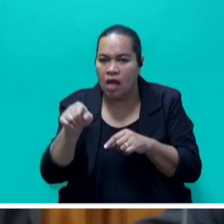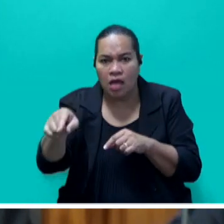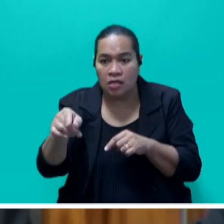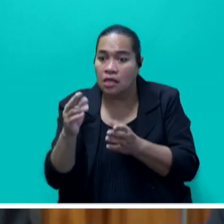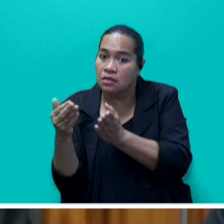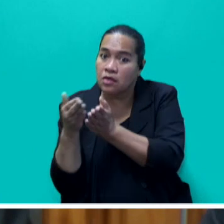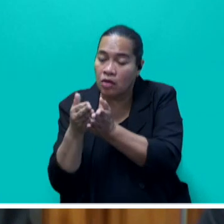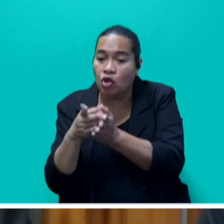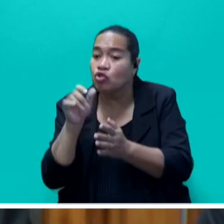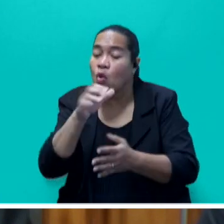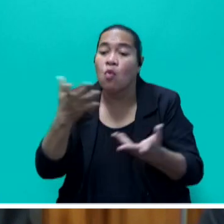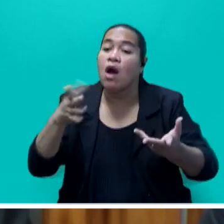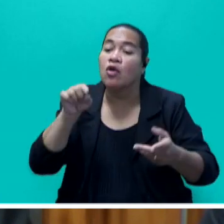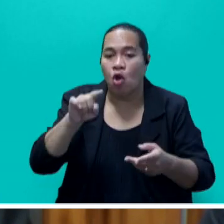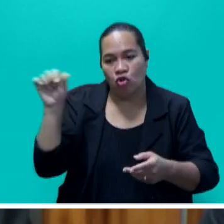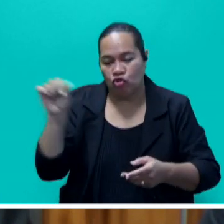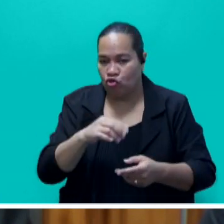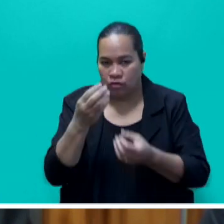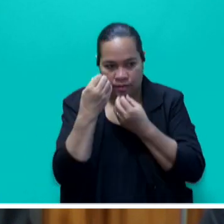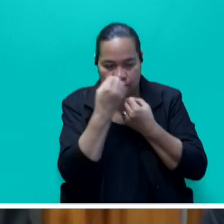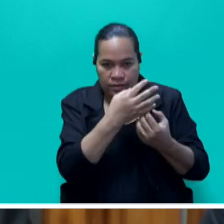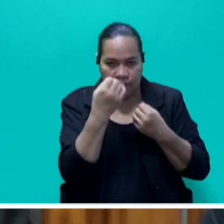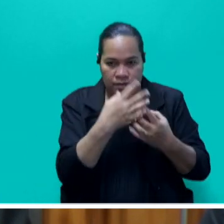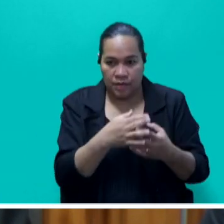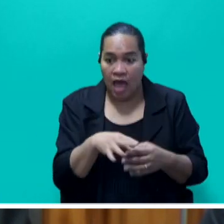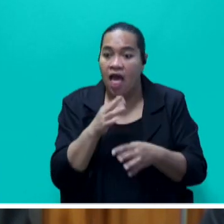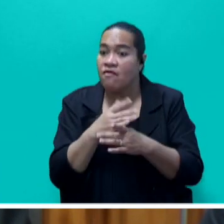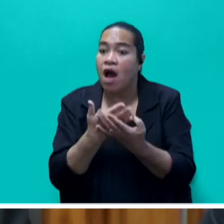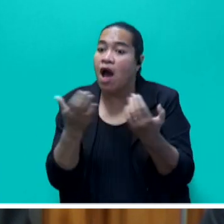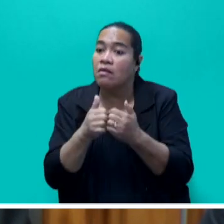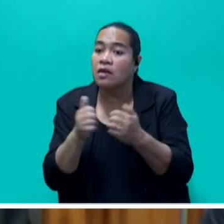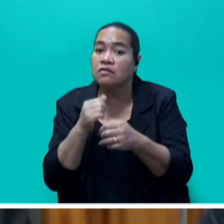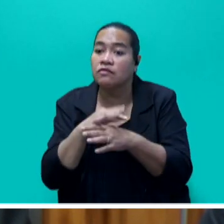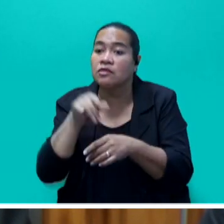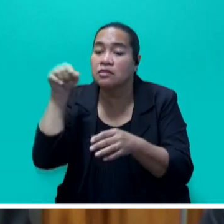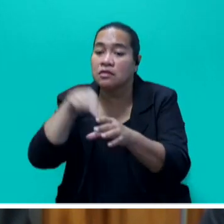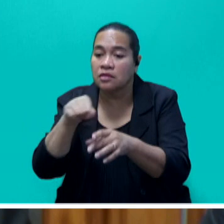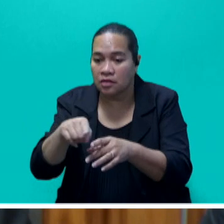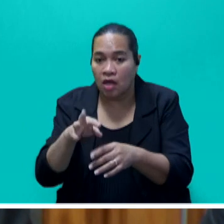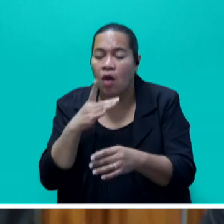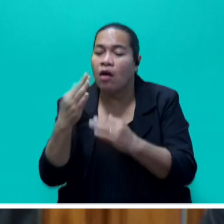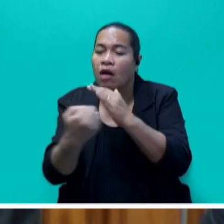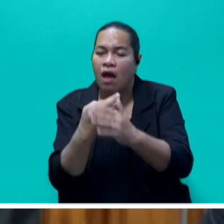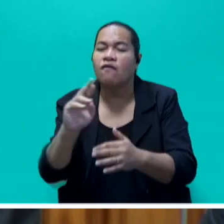report their location, fish on board, and their intention when entering Fiji waters.